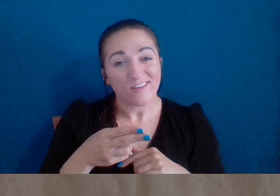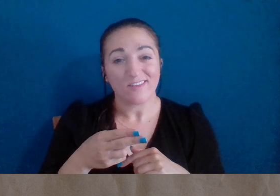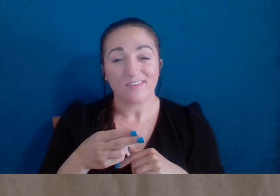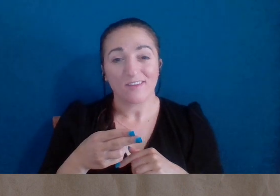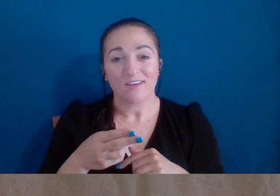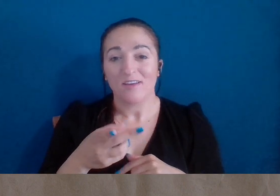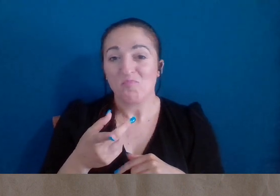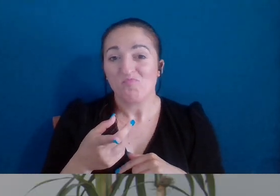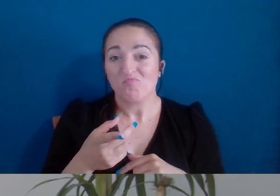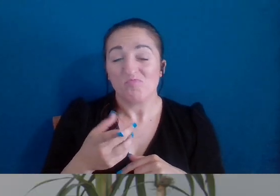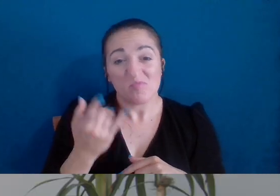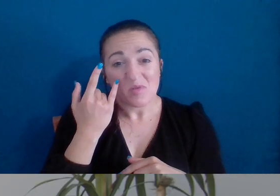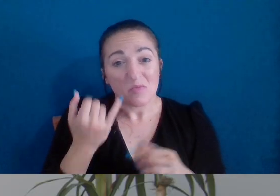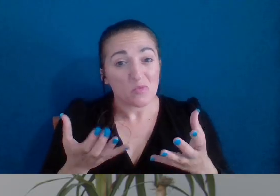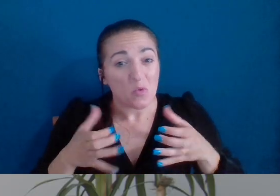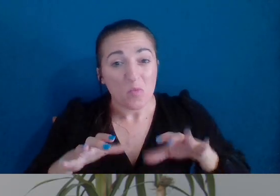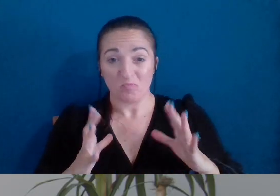way.